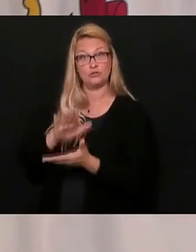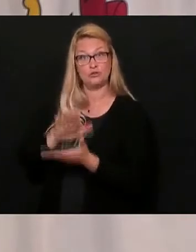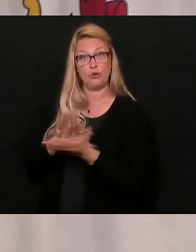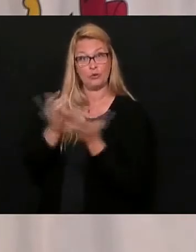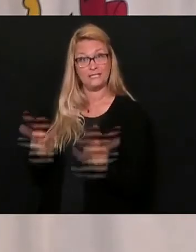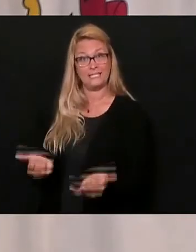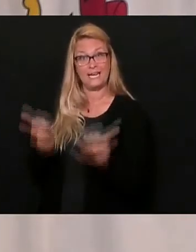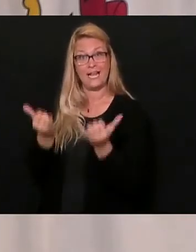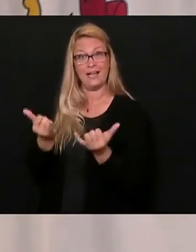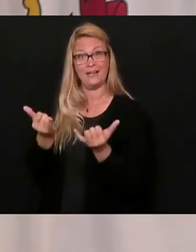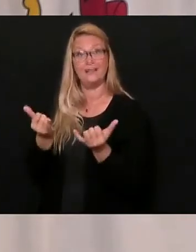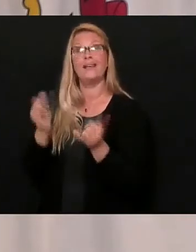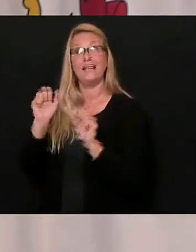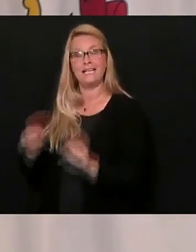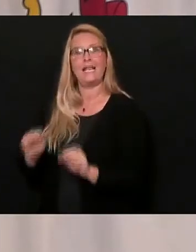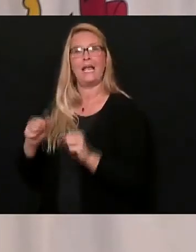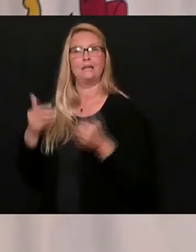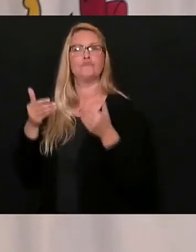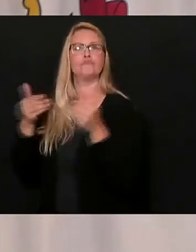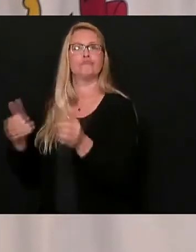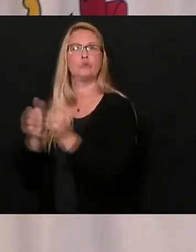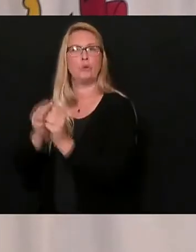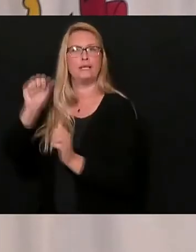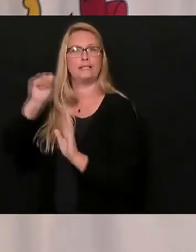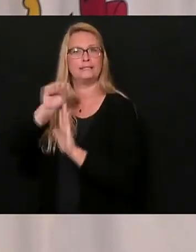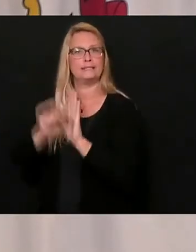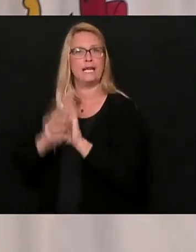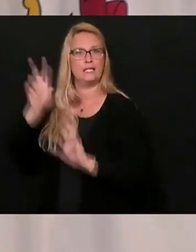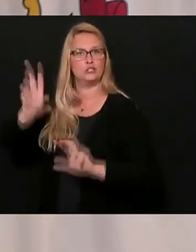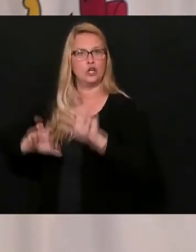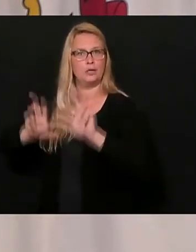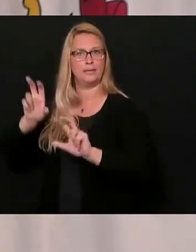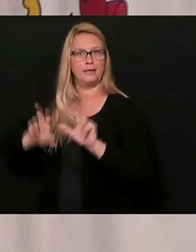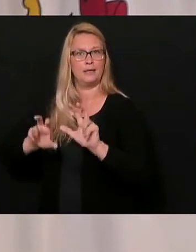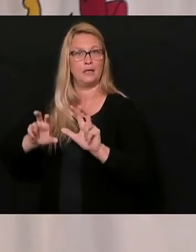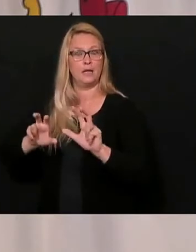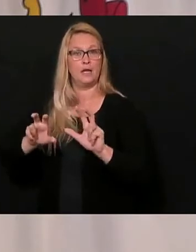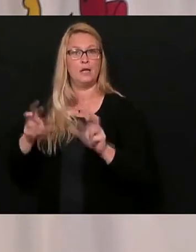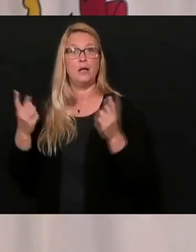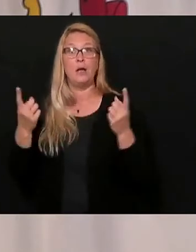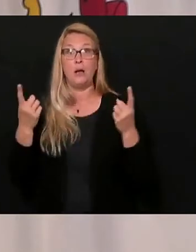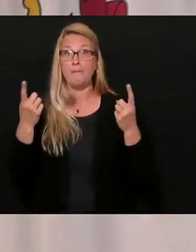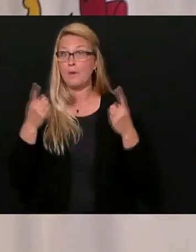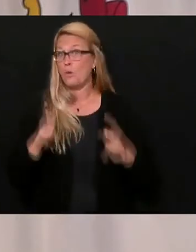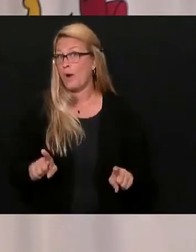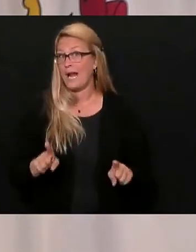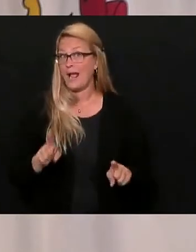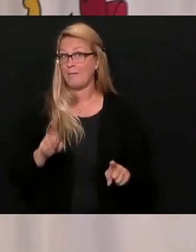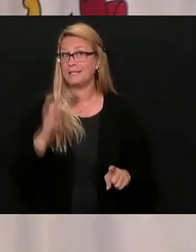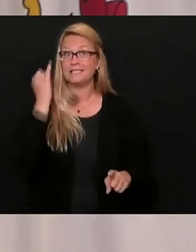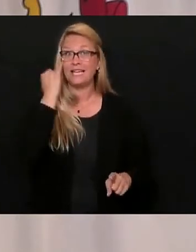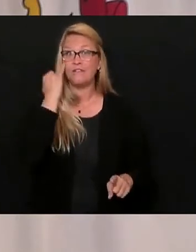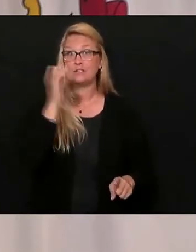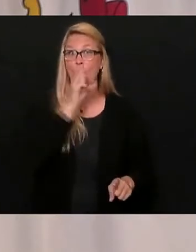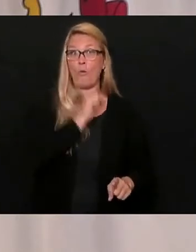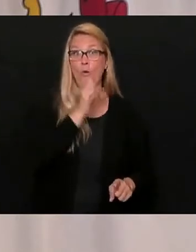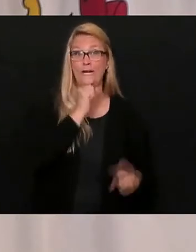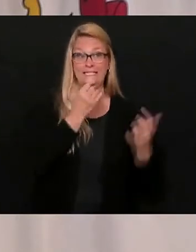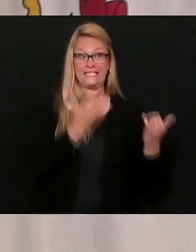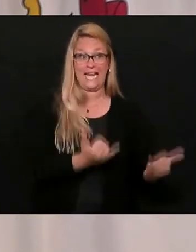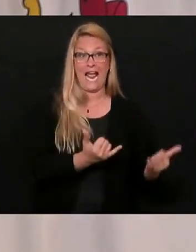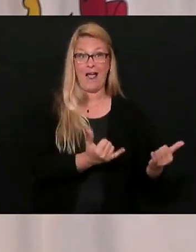state tournament. Now, what if a team that was orange now, that